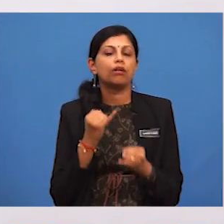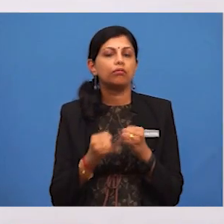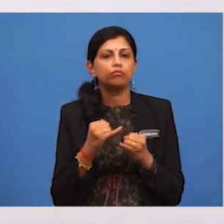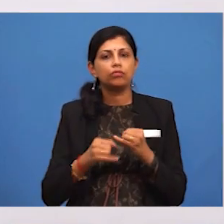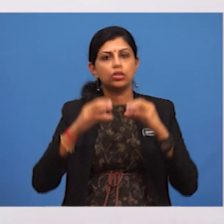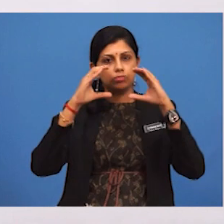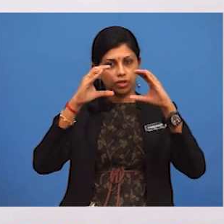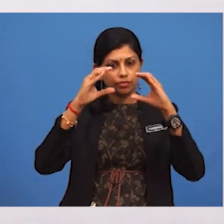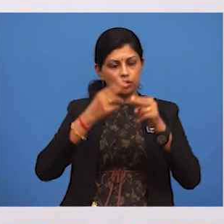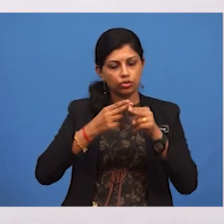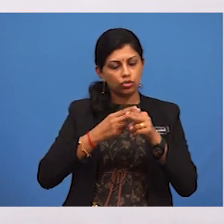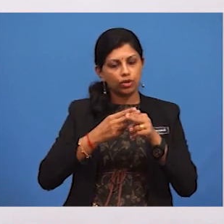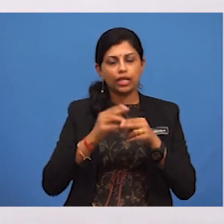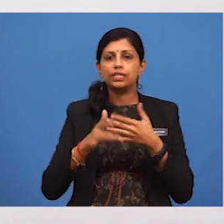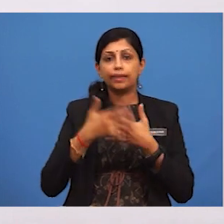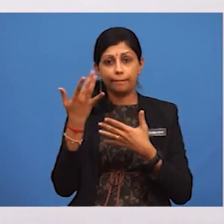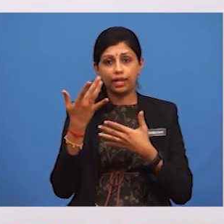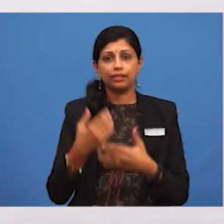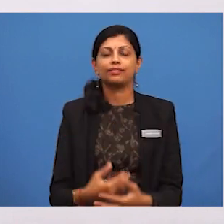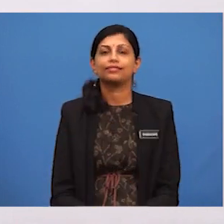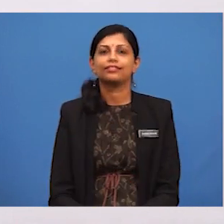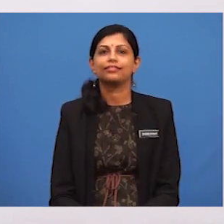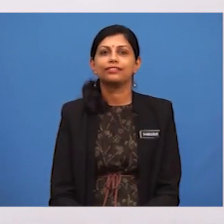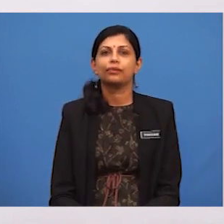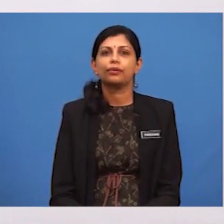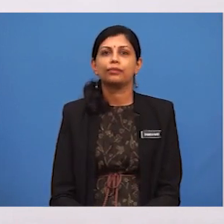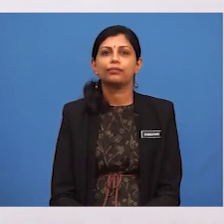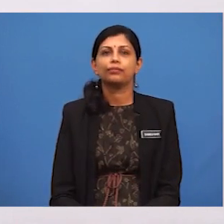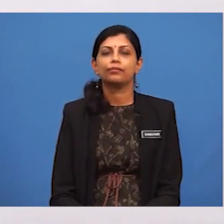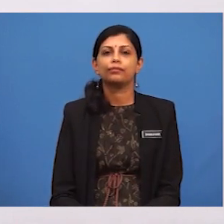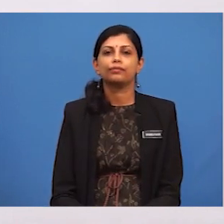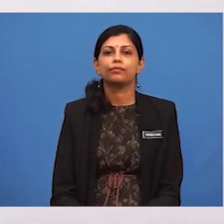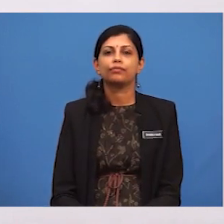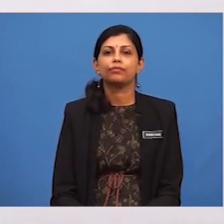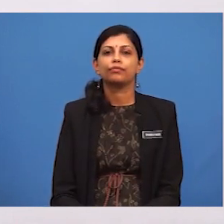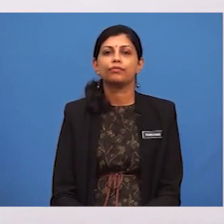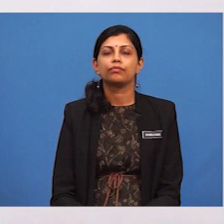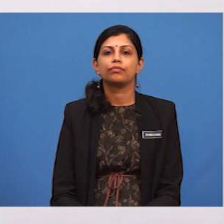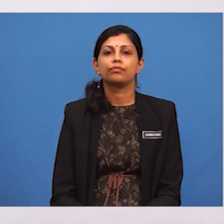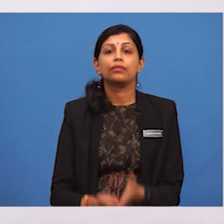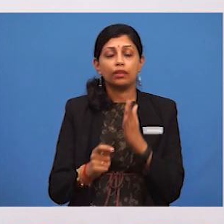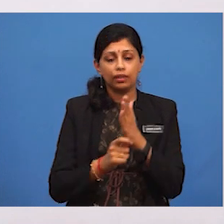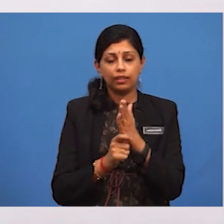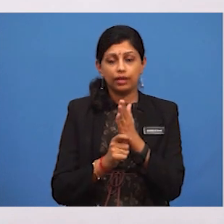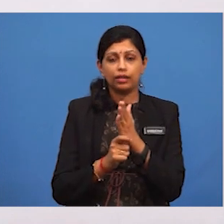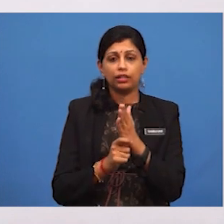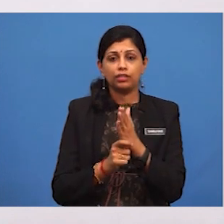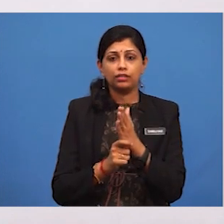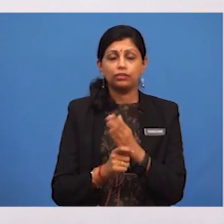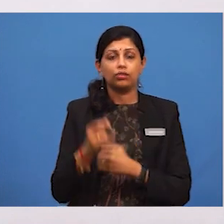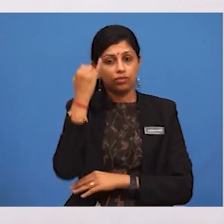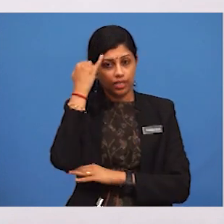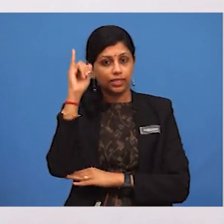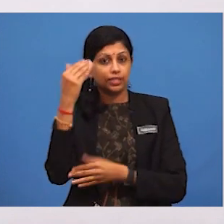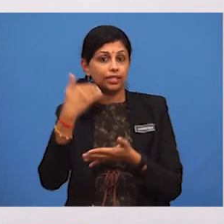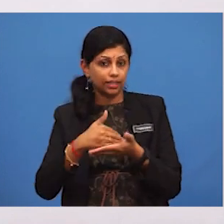Remember, let's keep it short and simple. I do have a few reminders for you before you go to the